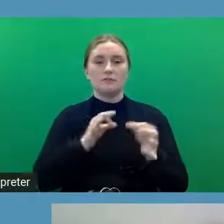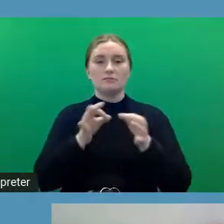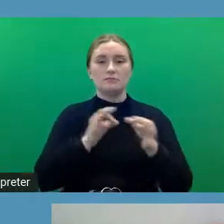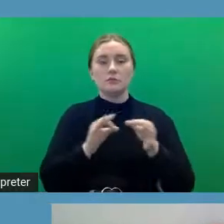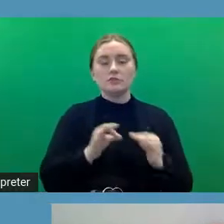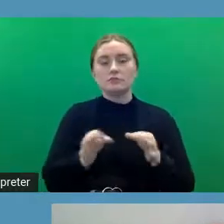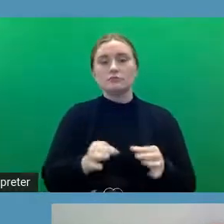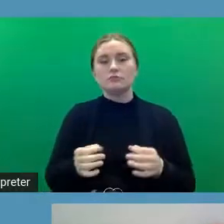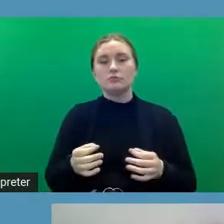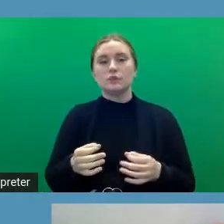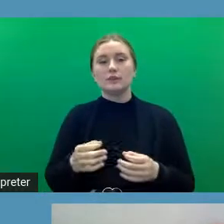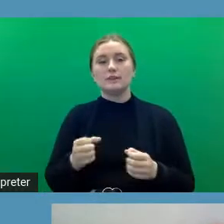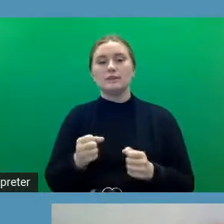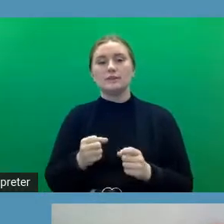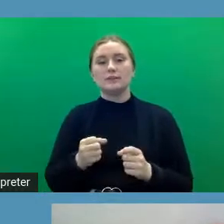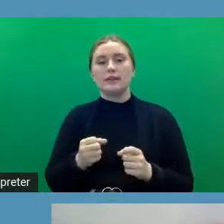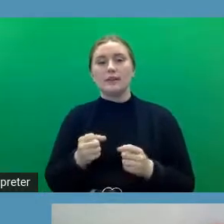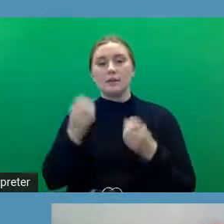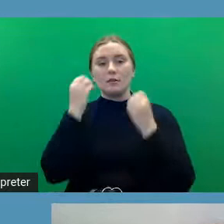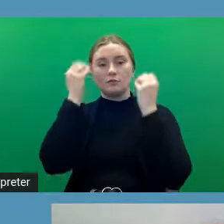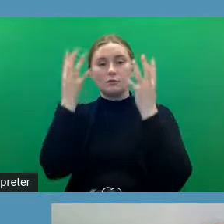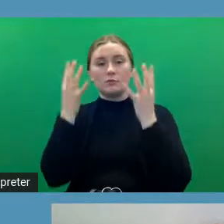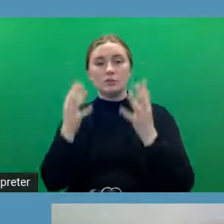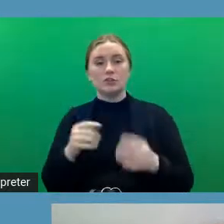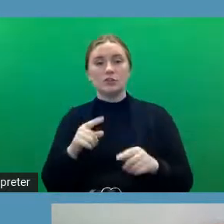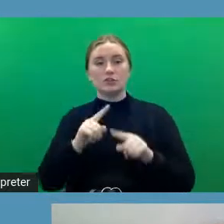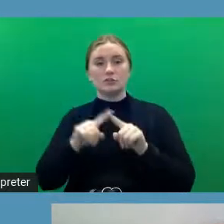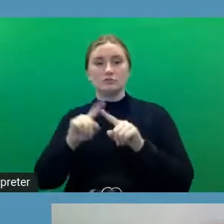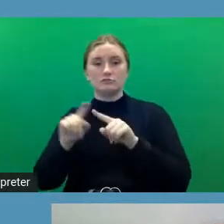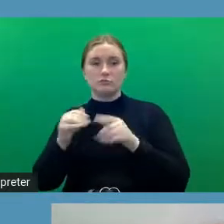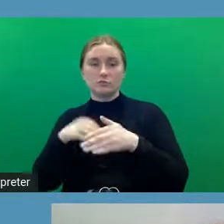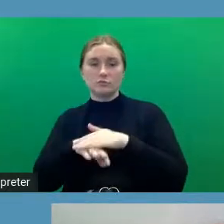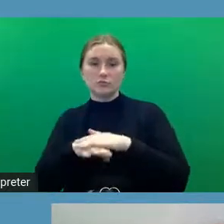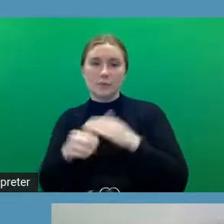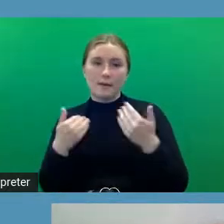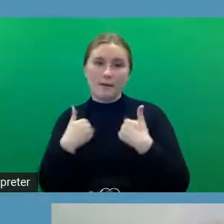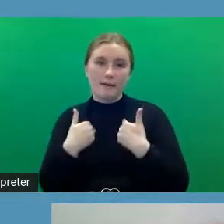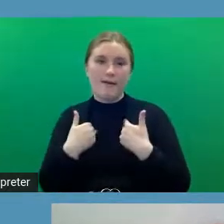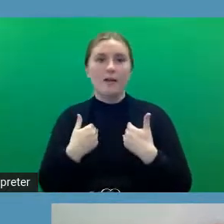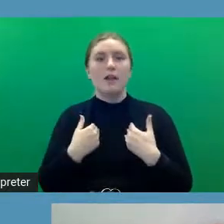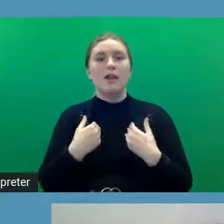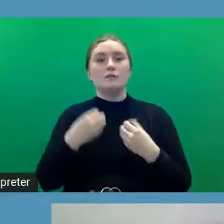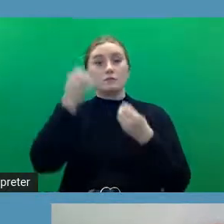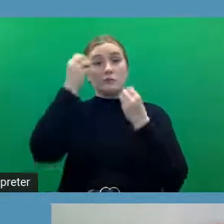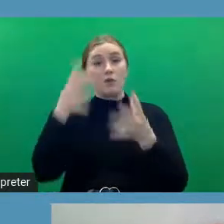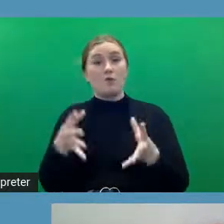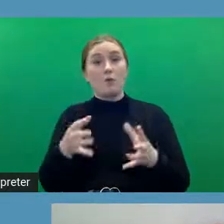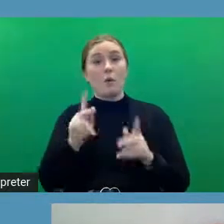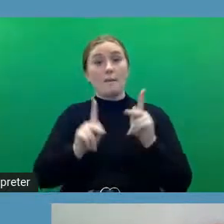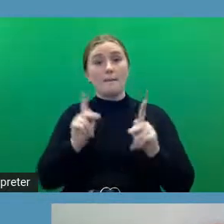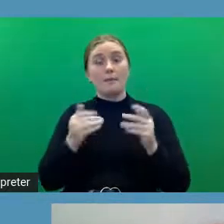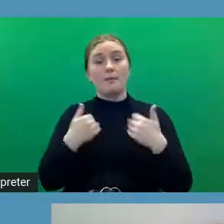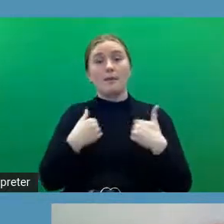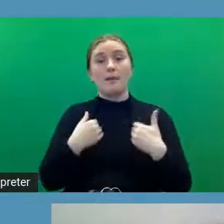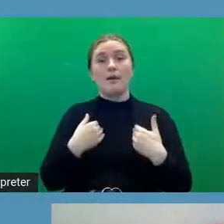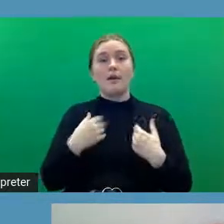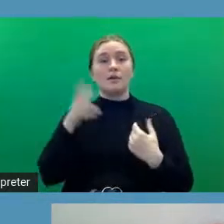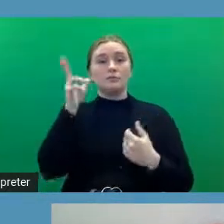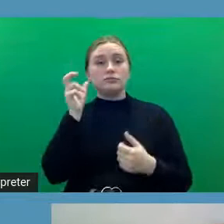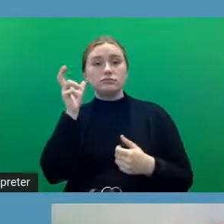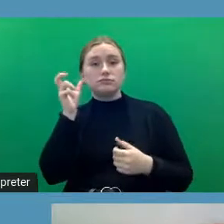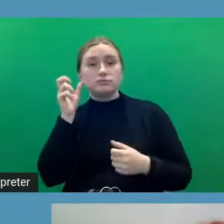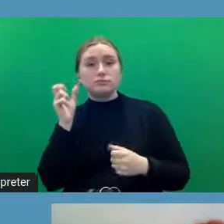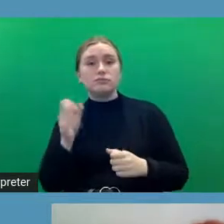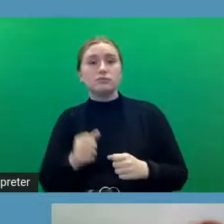ones you can perform and make, which ones you can't. Make sure to tell people that they are automated. That way, when those mistakes that Anna is talking about come up because